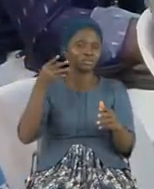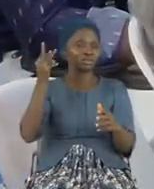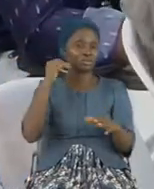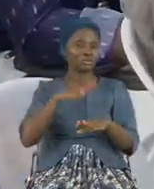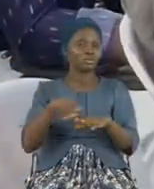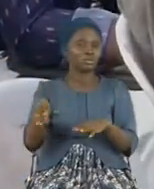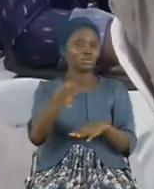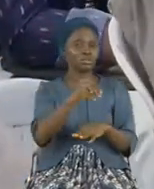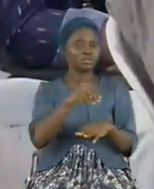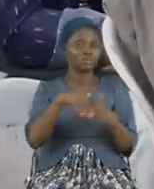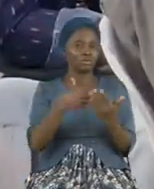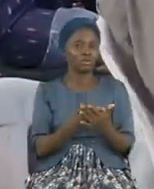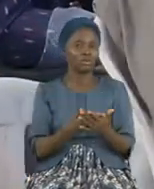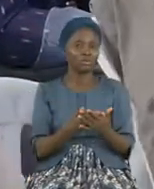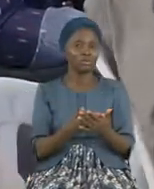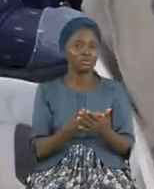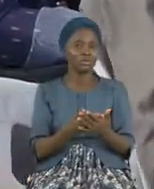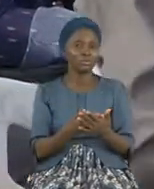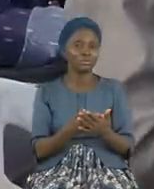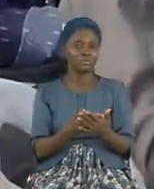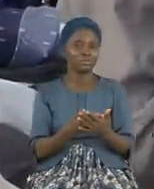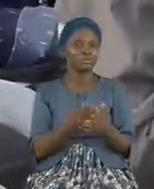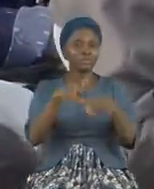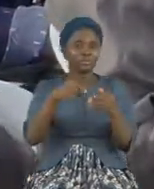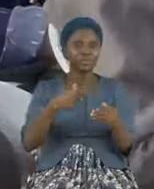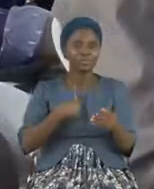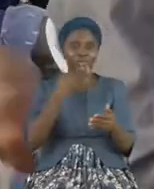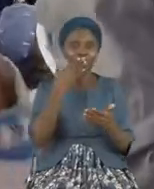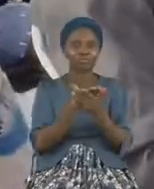all. Give a good amen to the Lord.